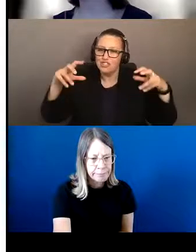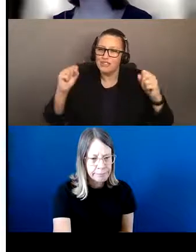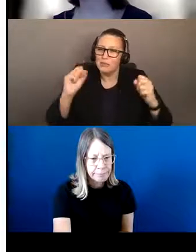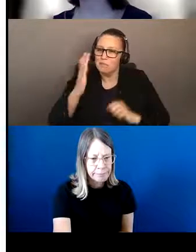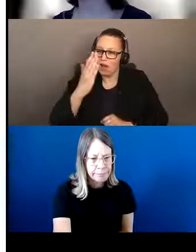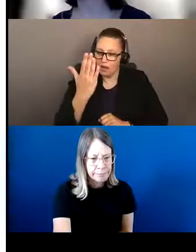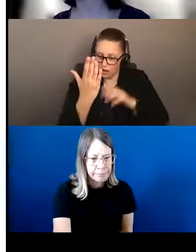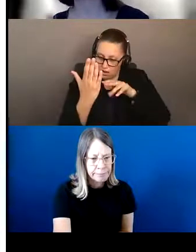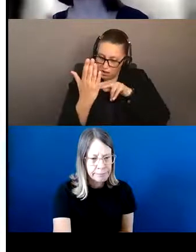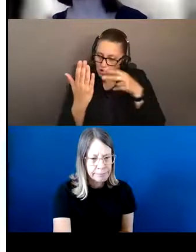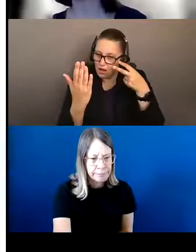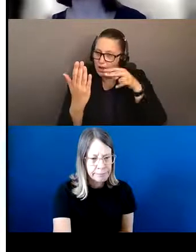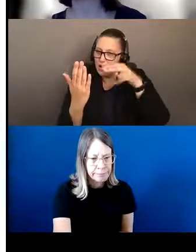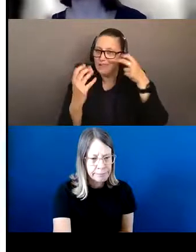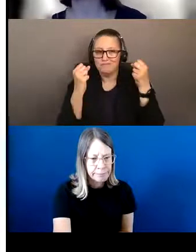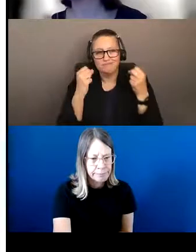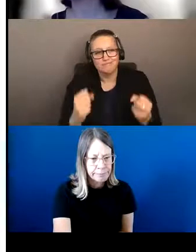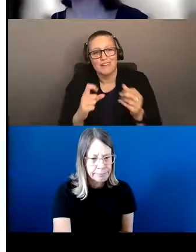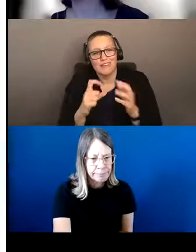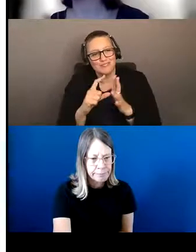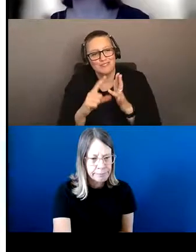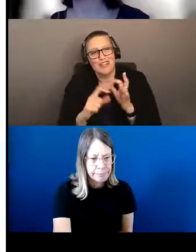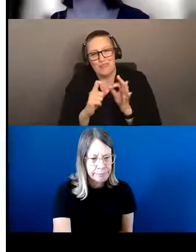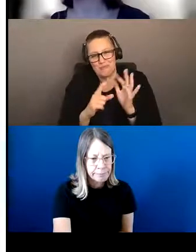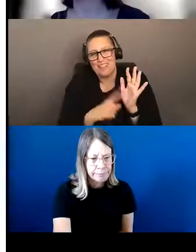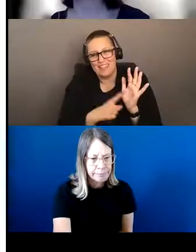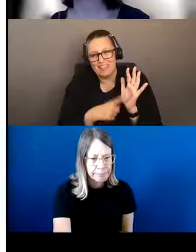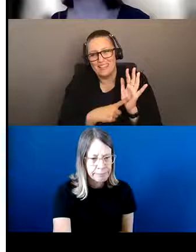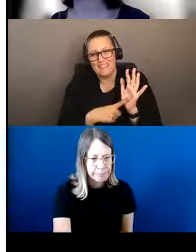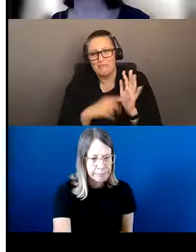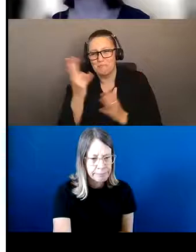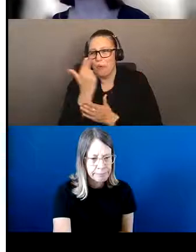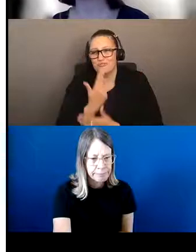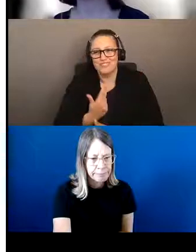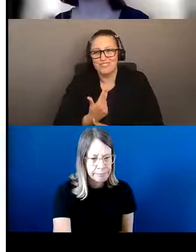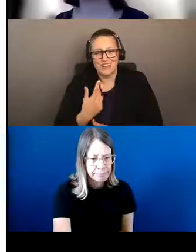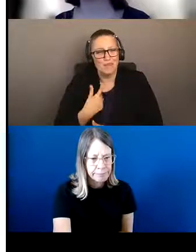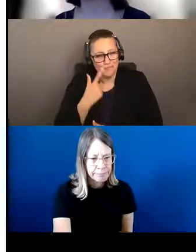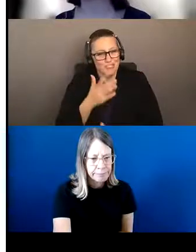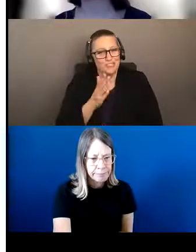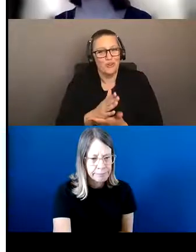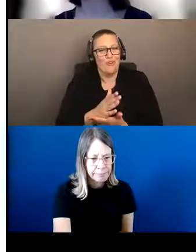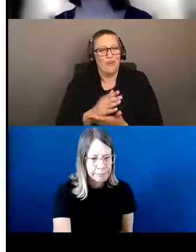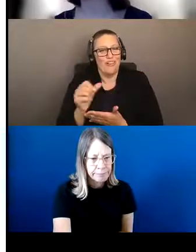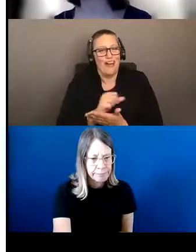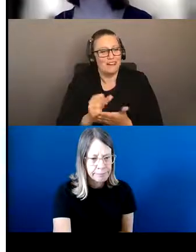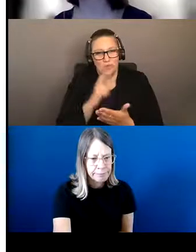level provides a very DOBELL-like portrait of oneself, which I think the artist would have thought was pretty fantastic.